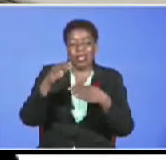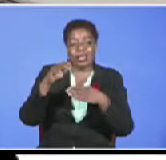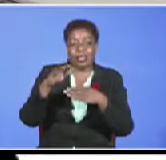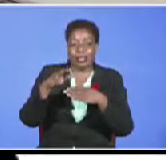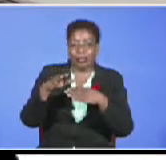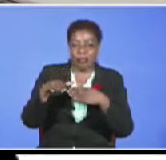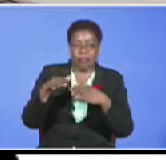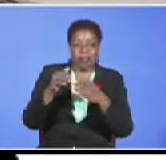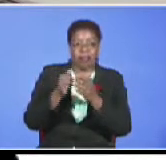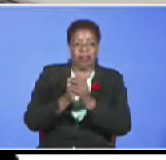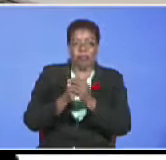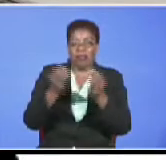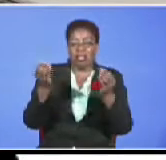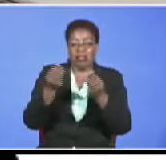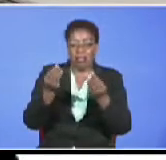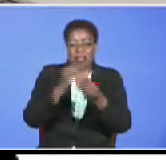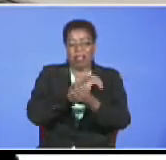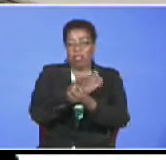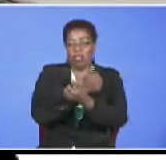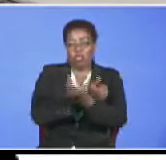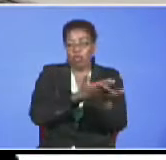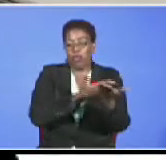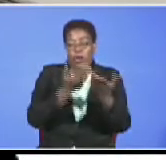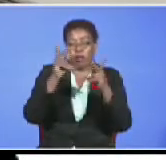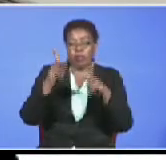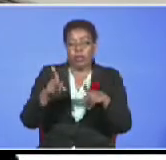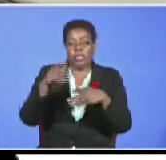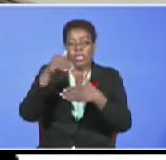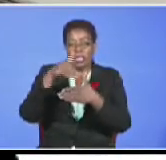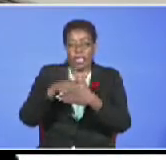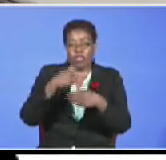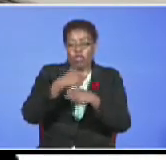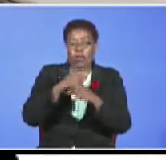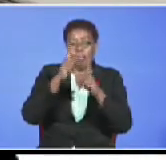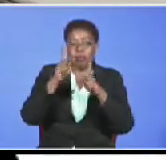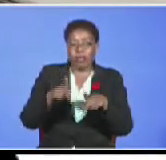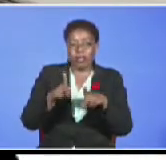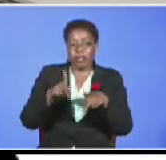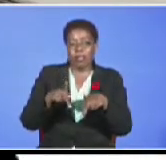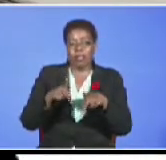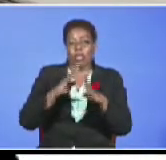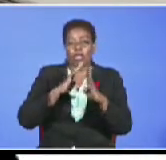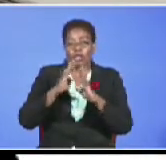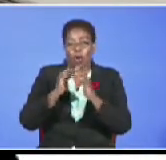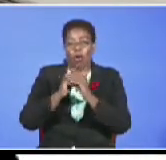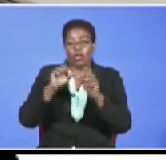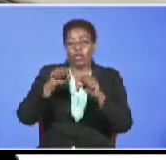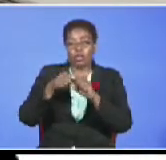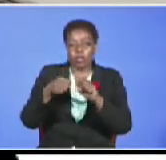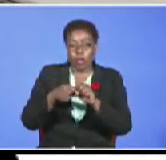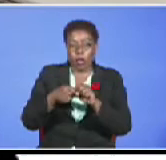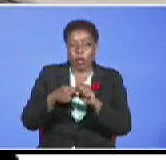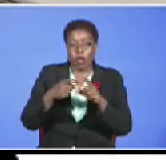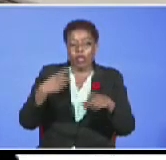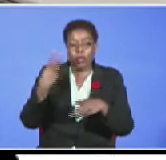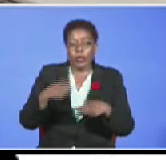had no authority to bring persons in, to make persons talk, etc. So what we have done is we